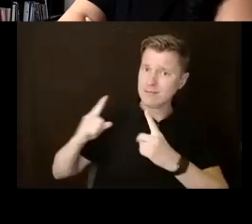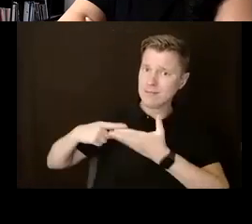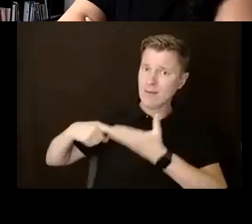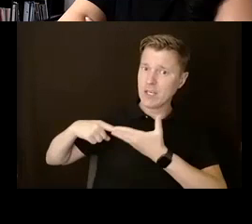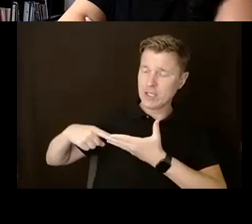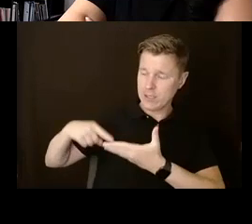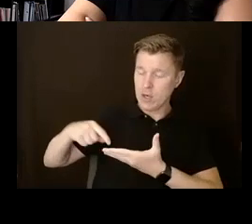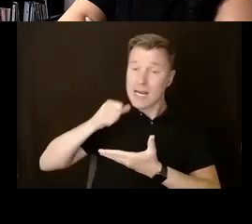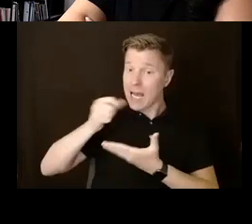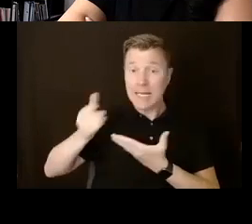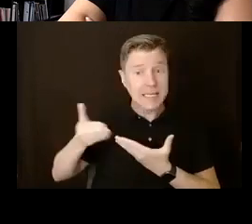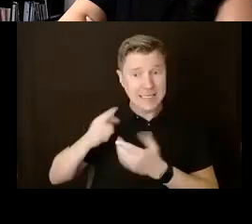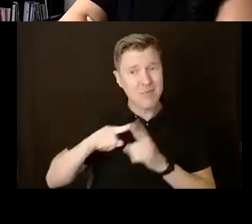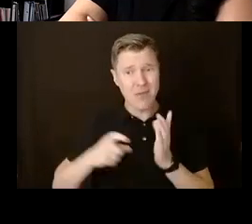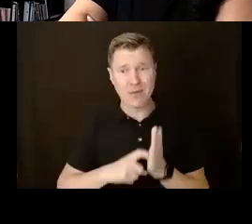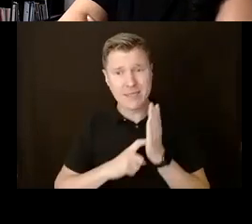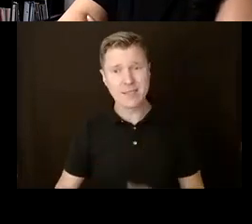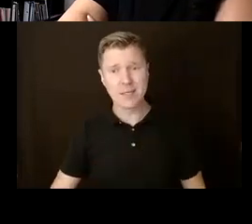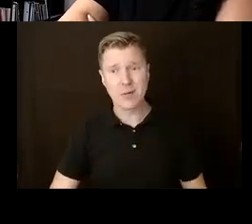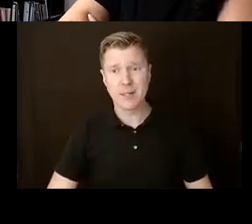so necessary,